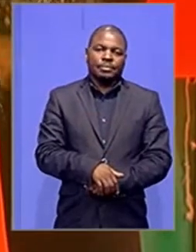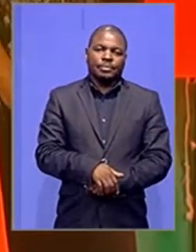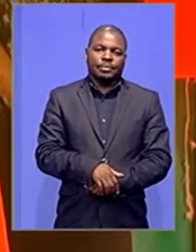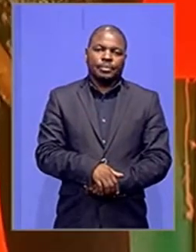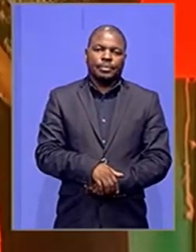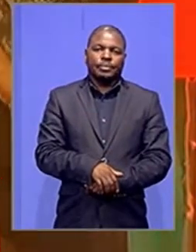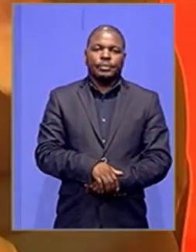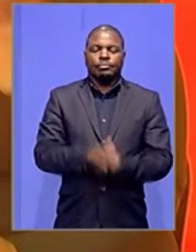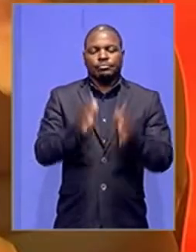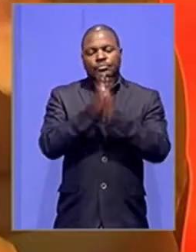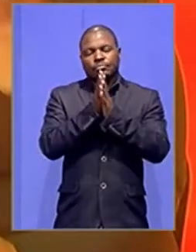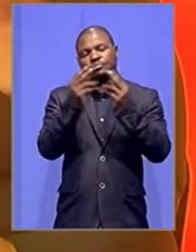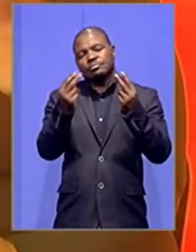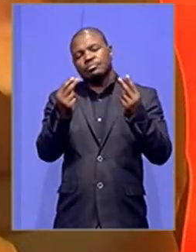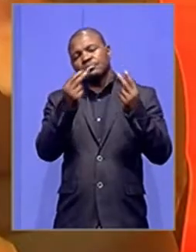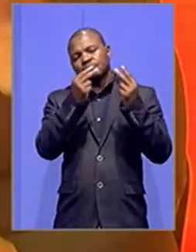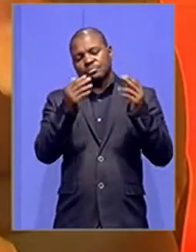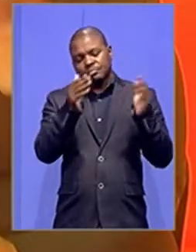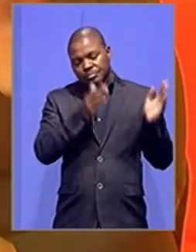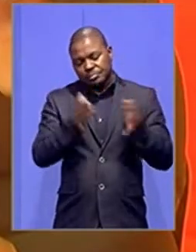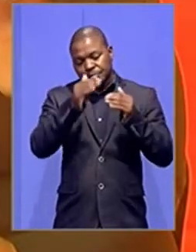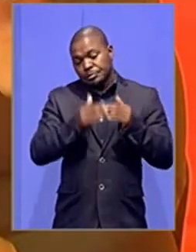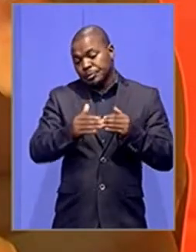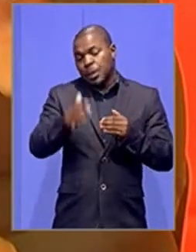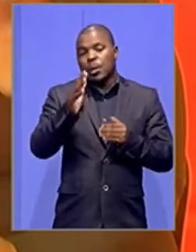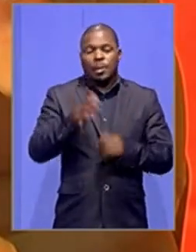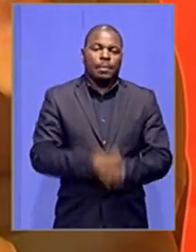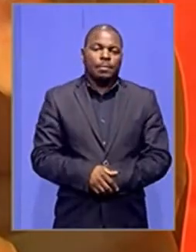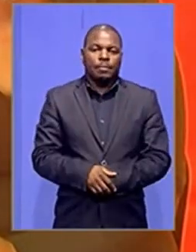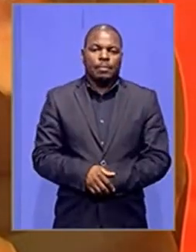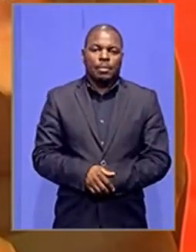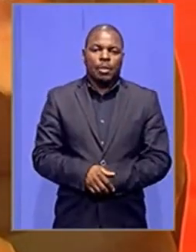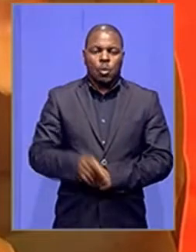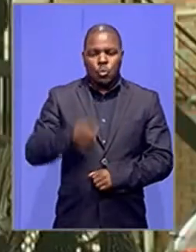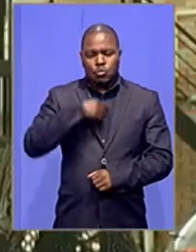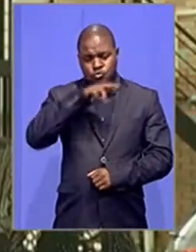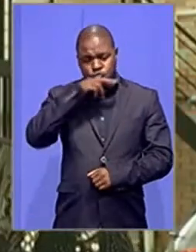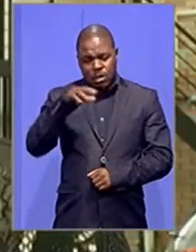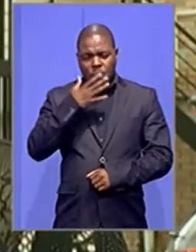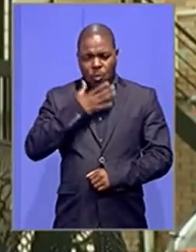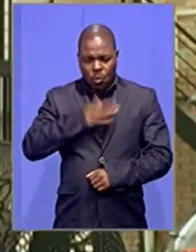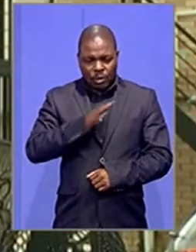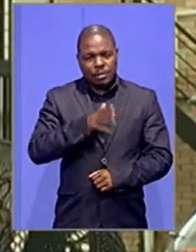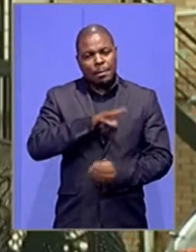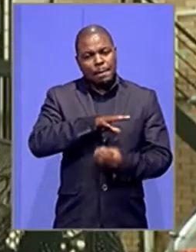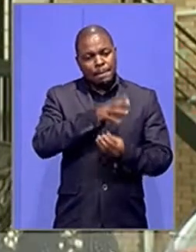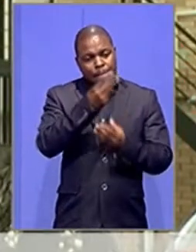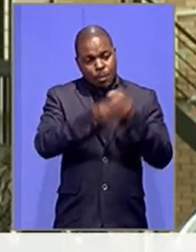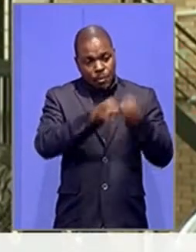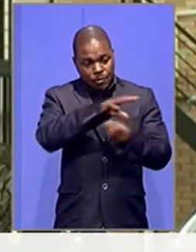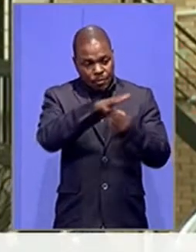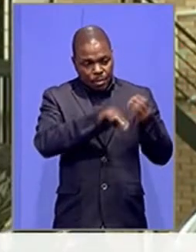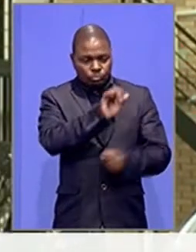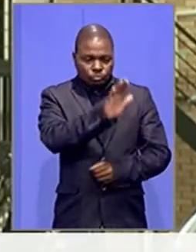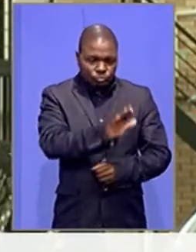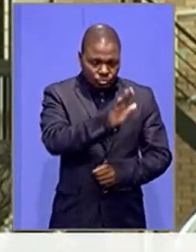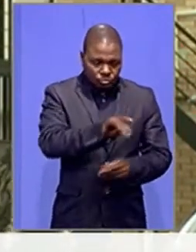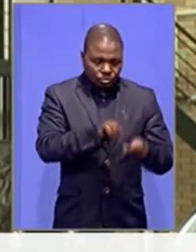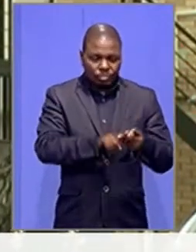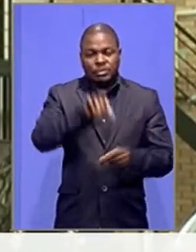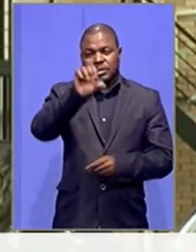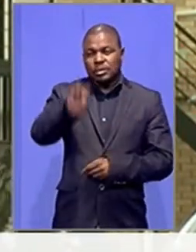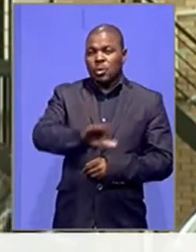Tshebeletso ya bofifi e ntse e hlophiswa. We really want to pass our condolences both to the families but to the people of South Africa